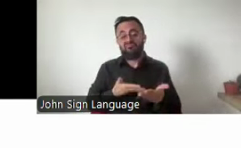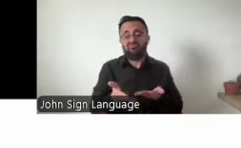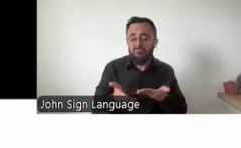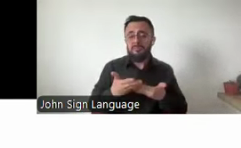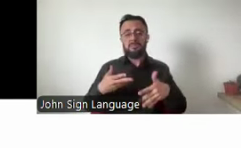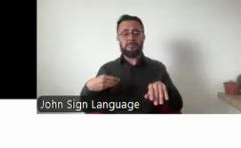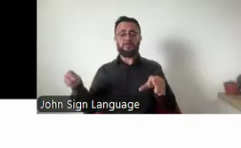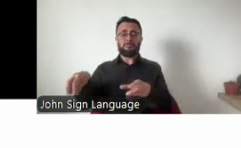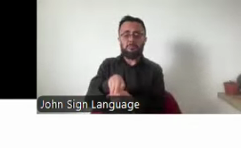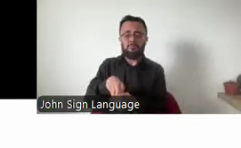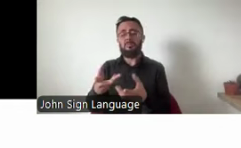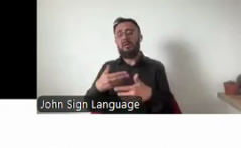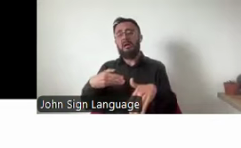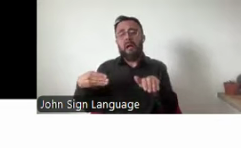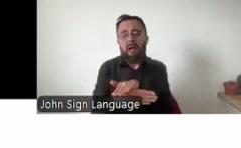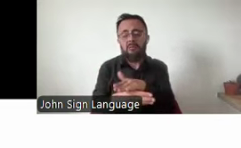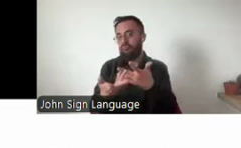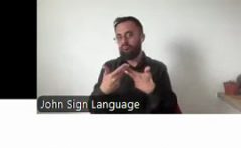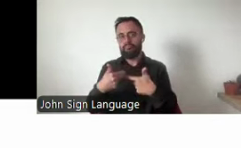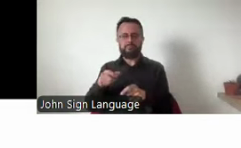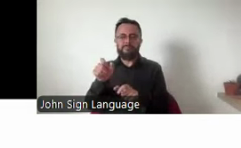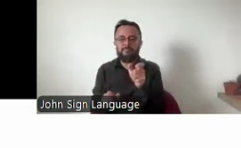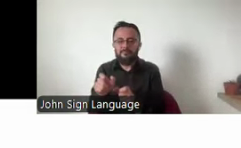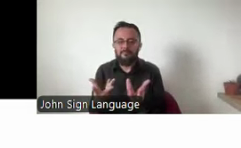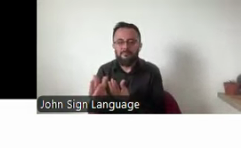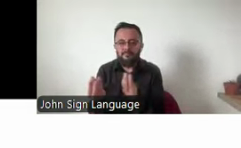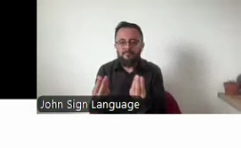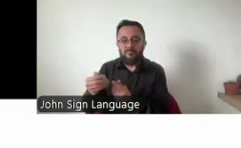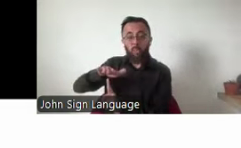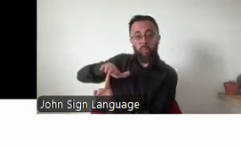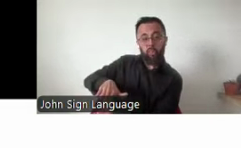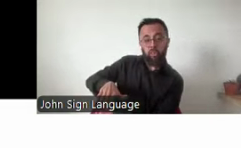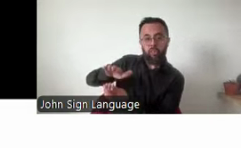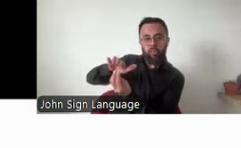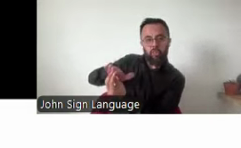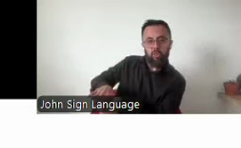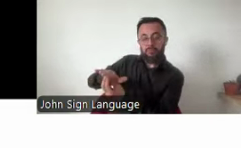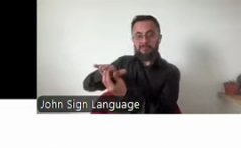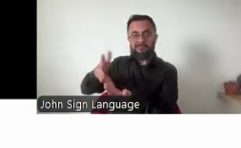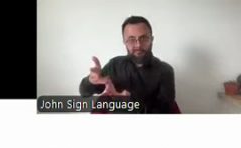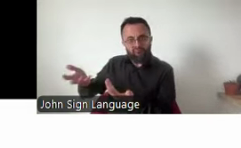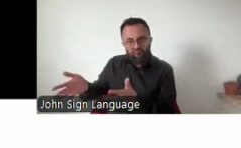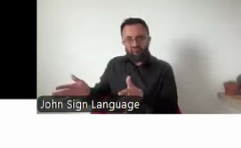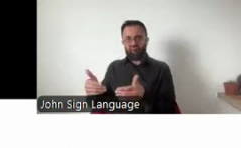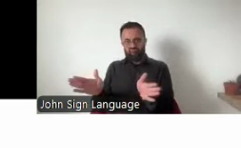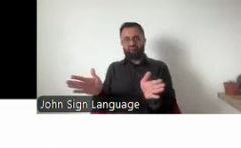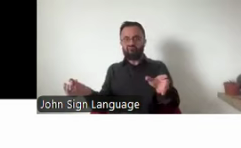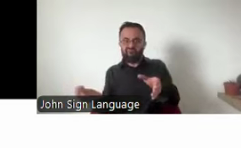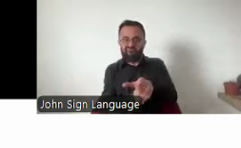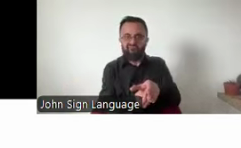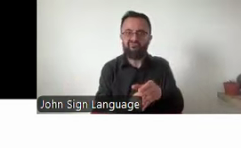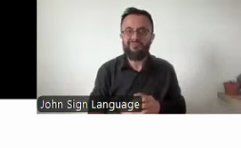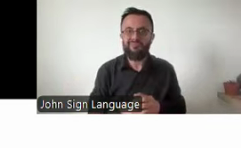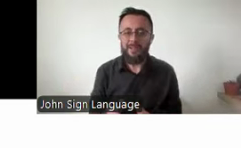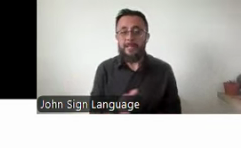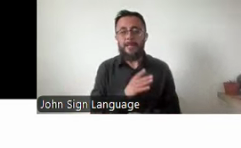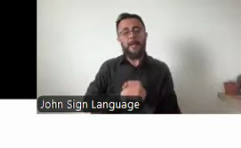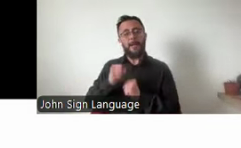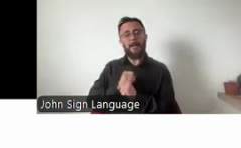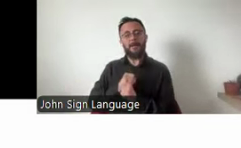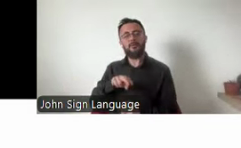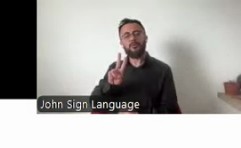in 2006 was a big milestone for us because the UN Convention on the Rights of Persons with Disabilities was